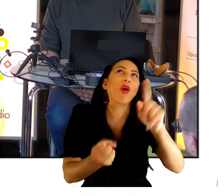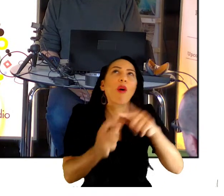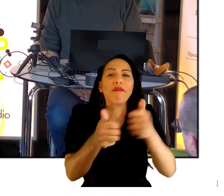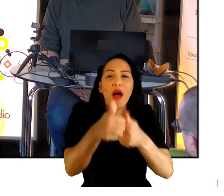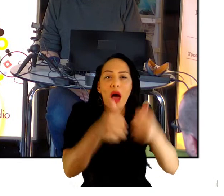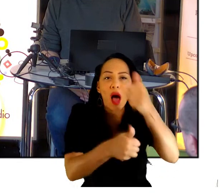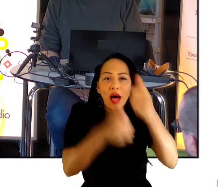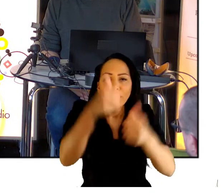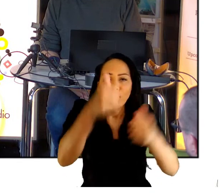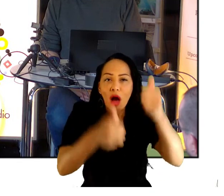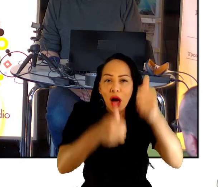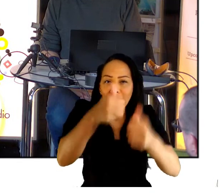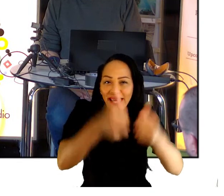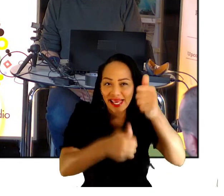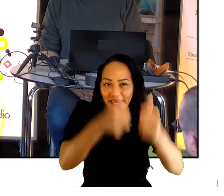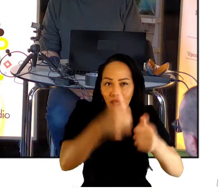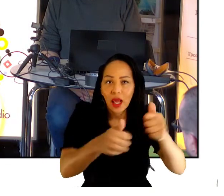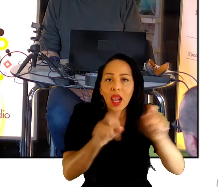the image of someone.